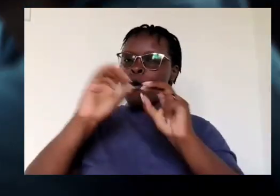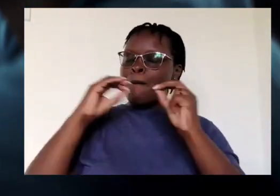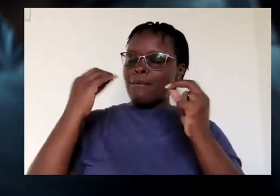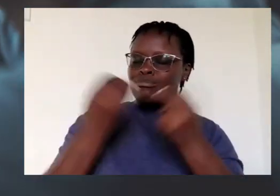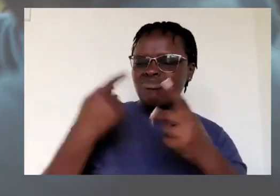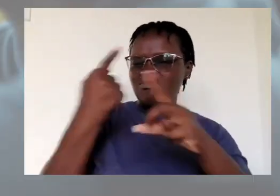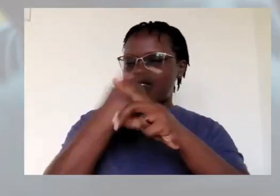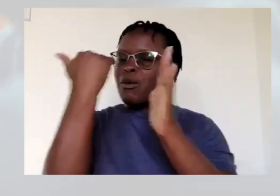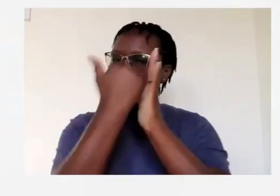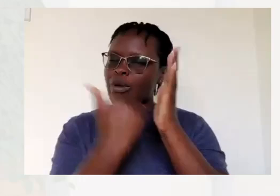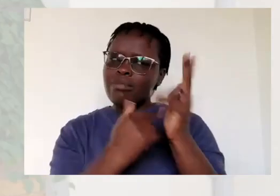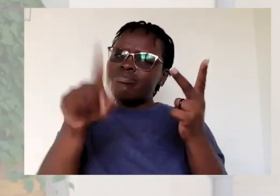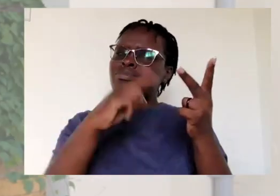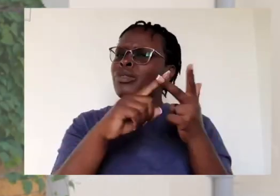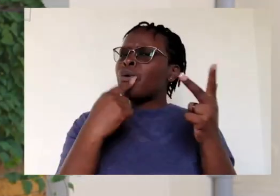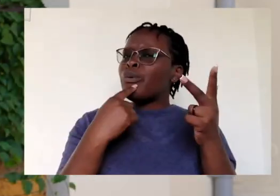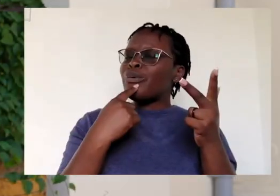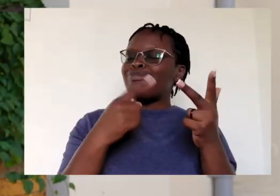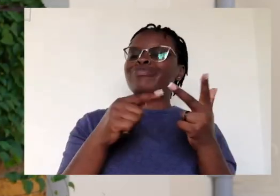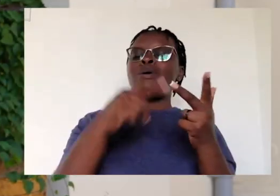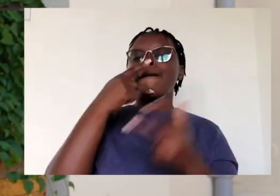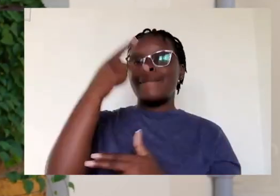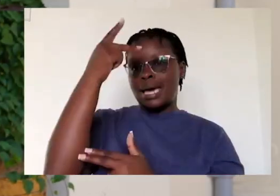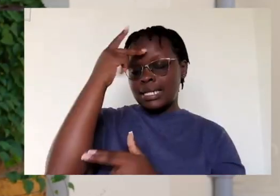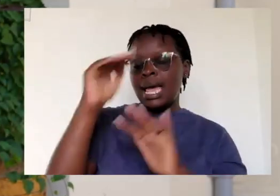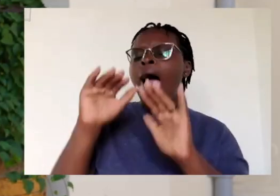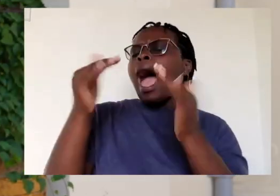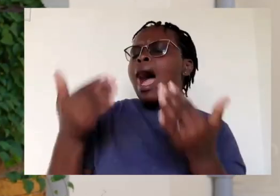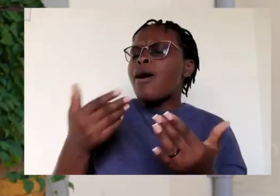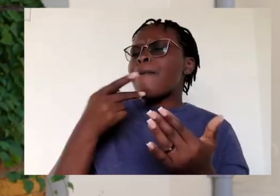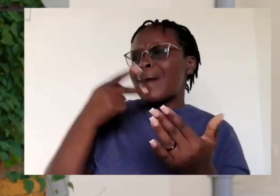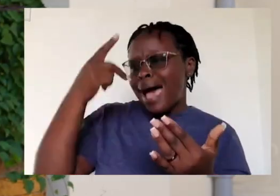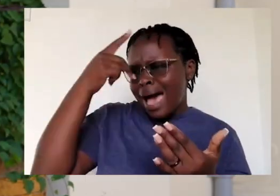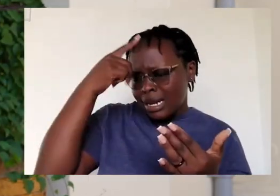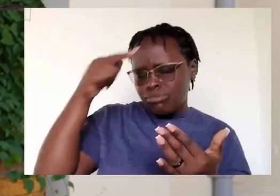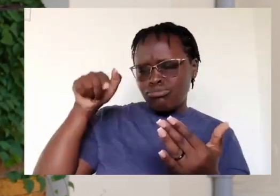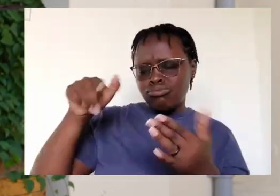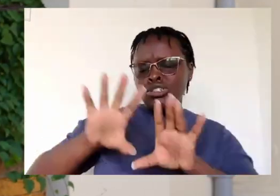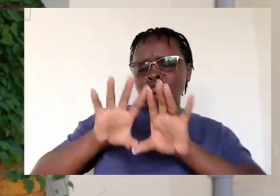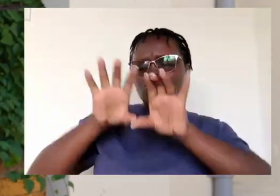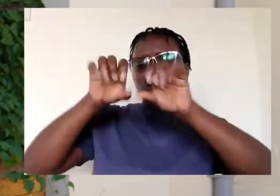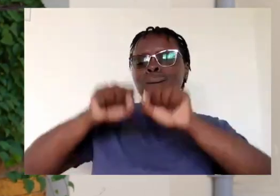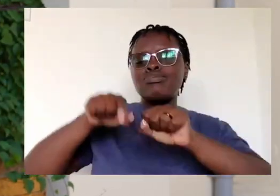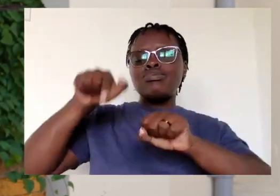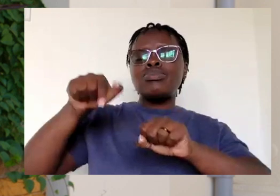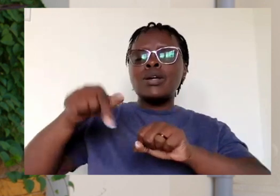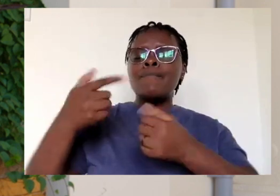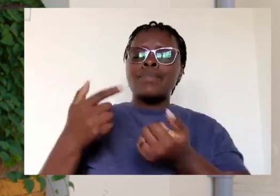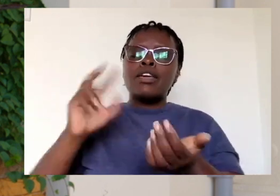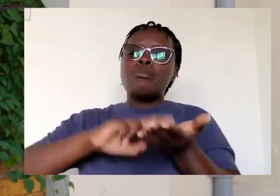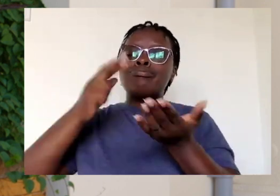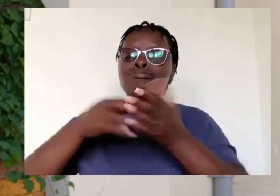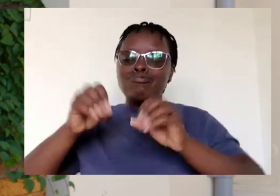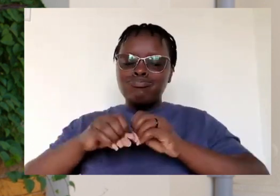who support them. So how can parents leverage on the policy on resource mobilization and partnerships to navigate the challenges of